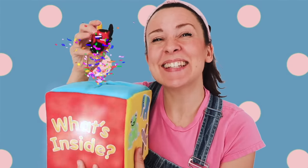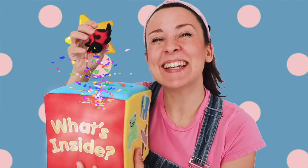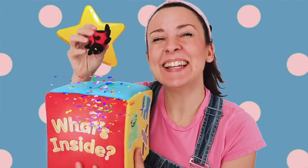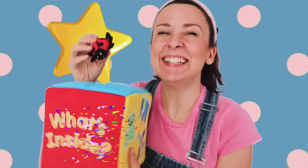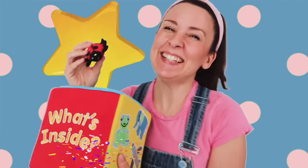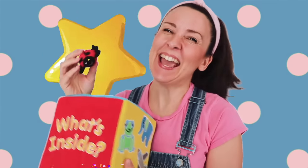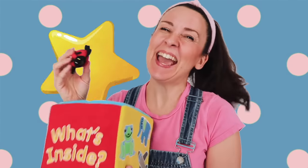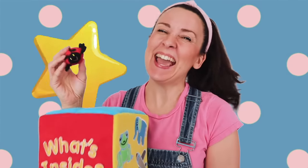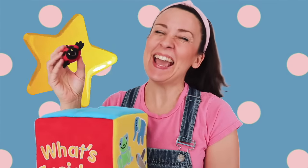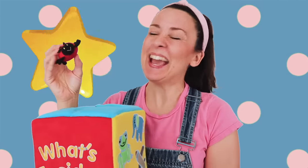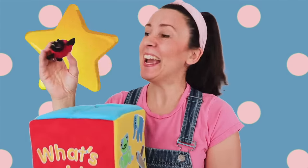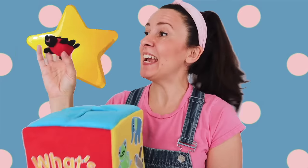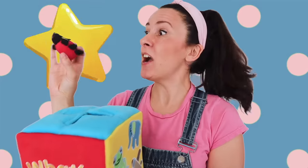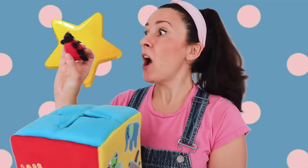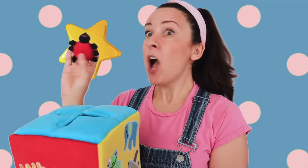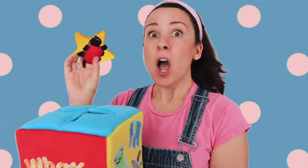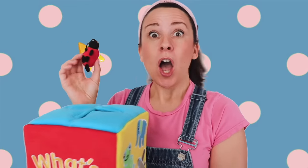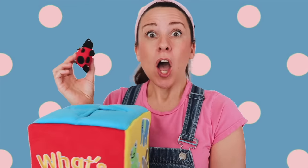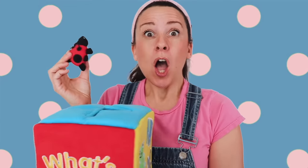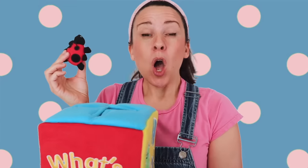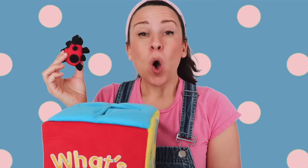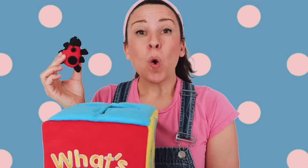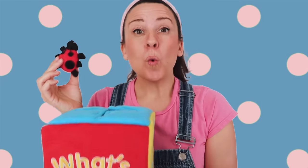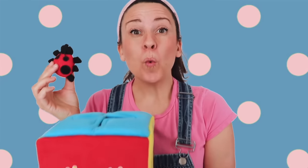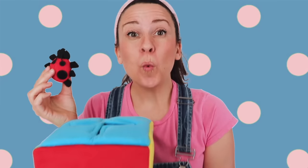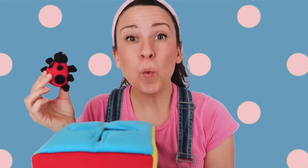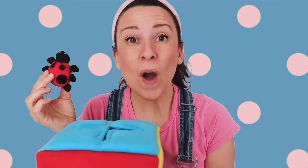out. Yay!